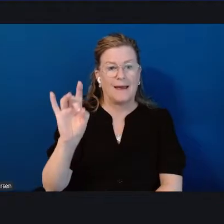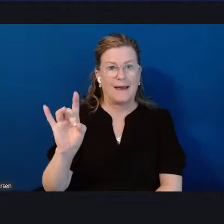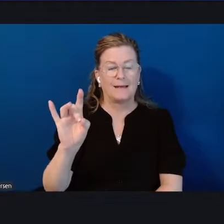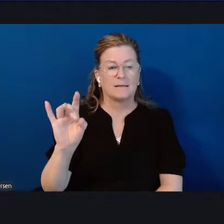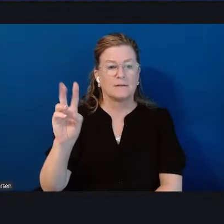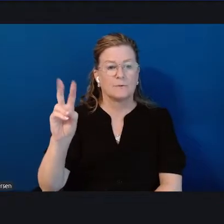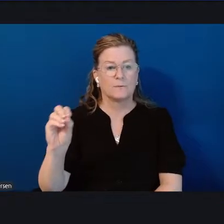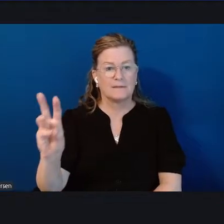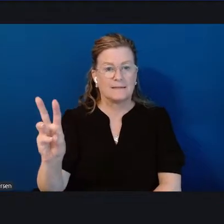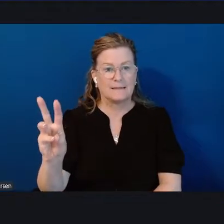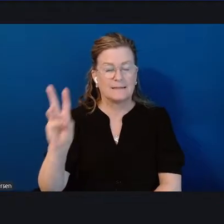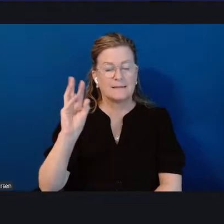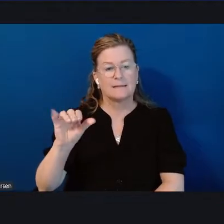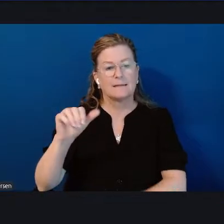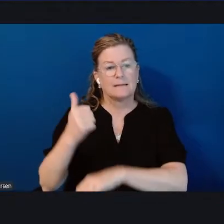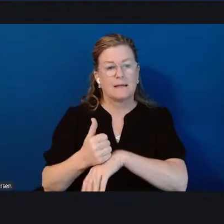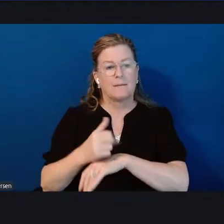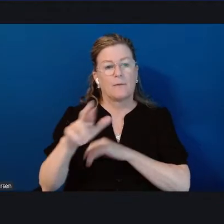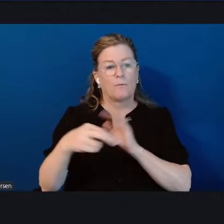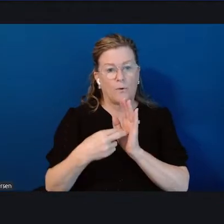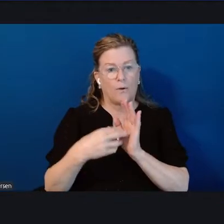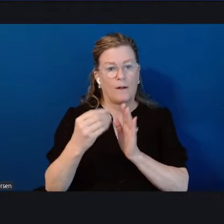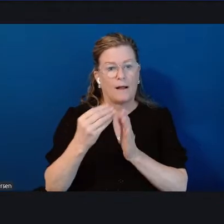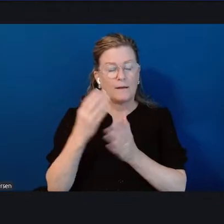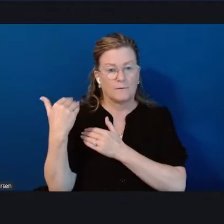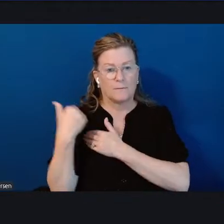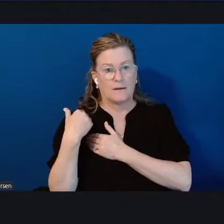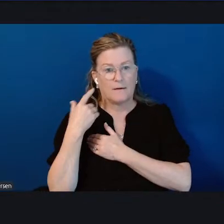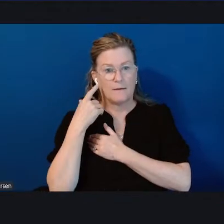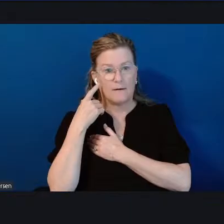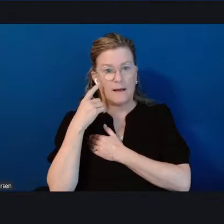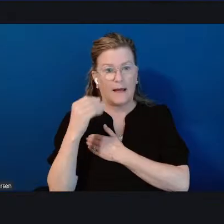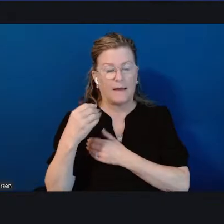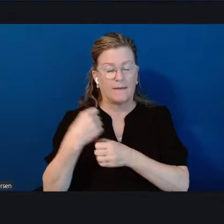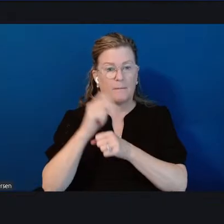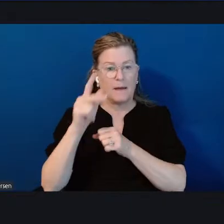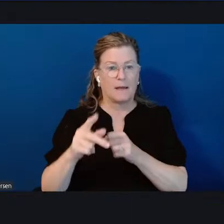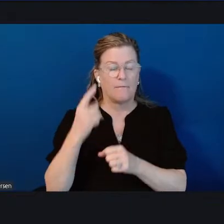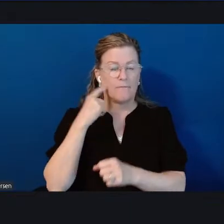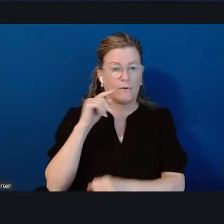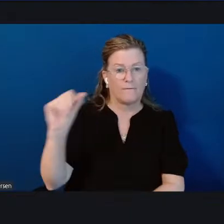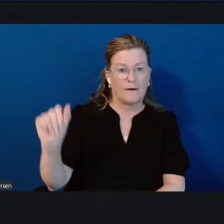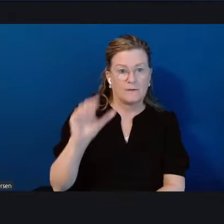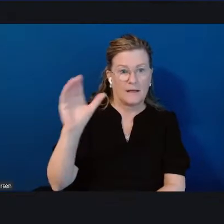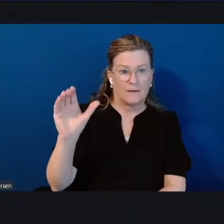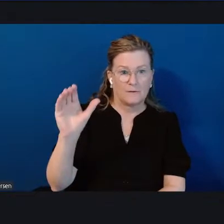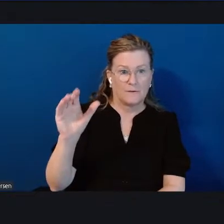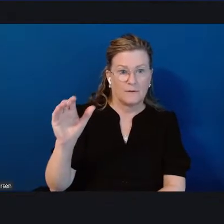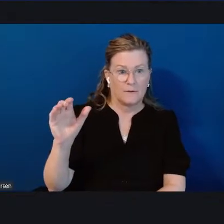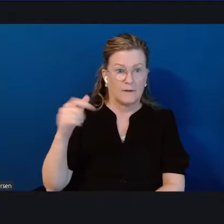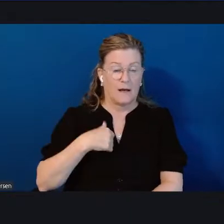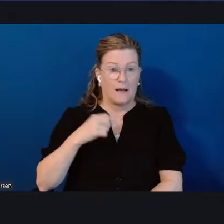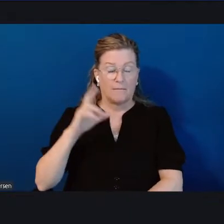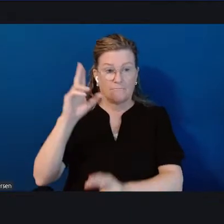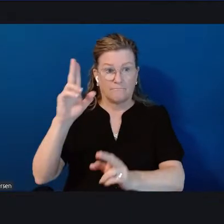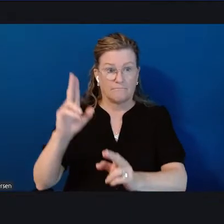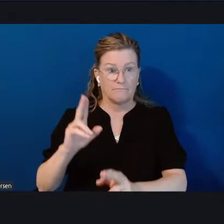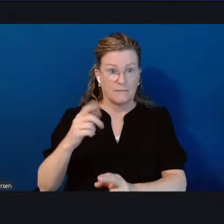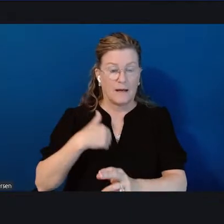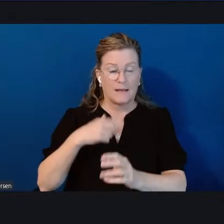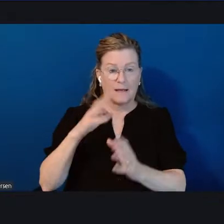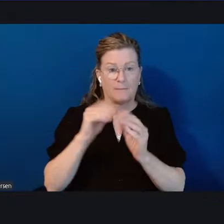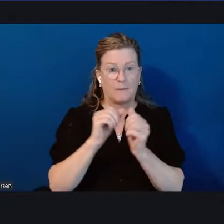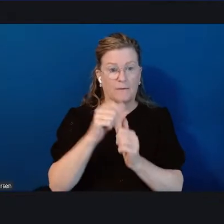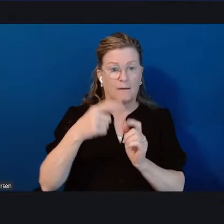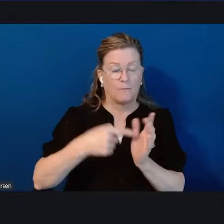53E8206 establishes the role and the responsibilities and the makeup of the Advisory Council, which I'm privileged to meet with once a